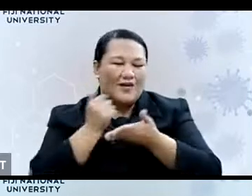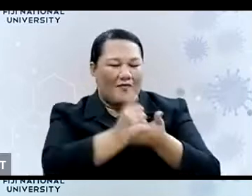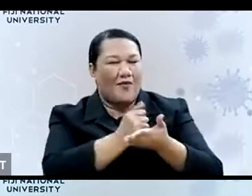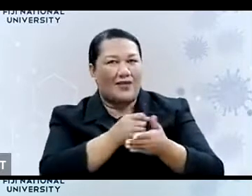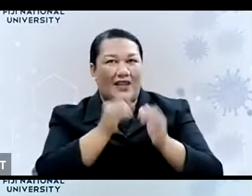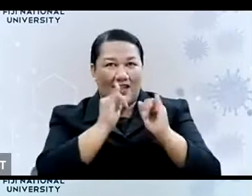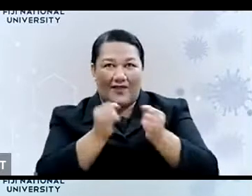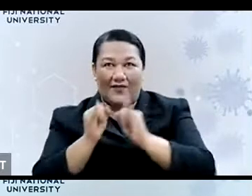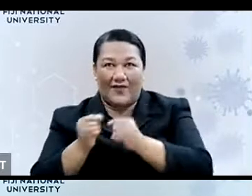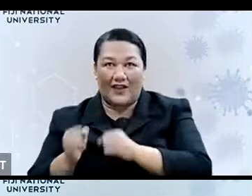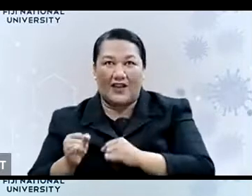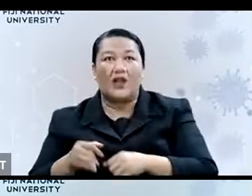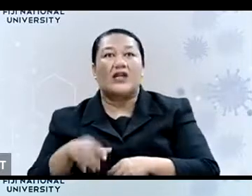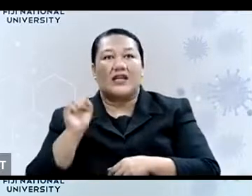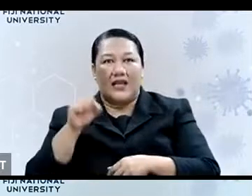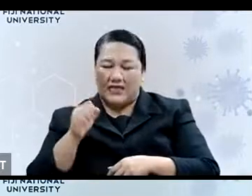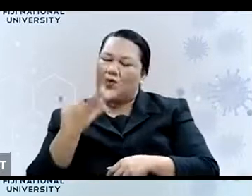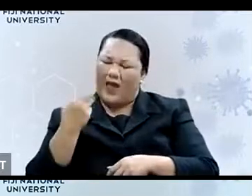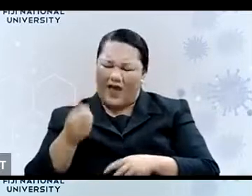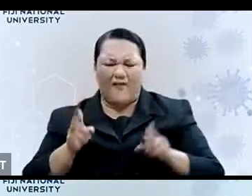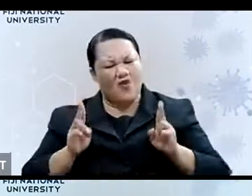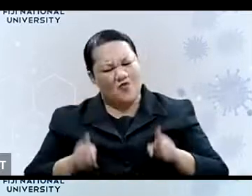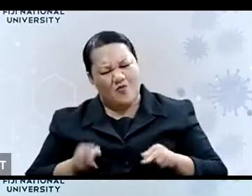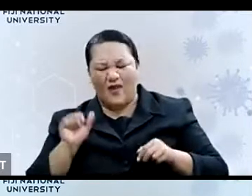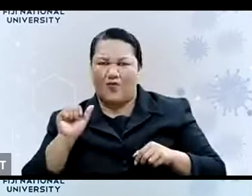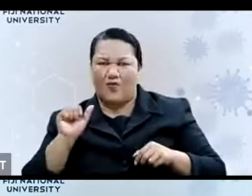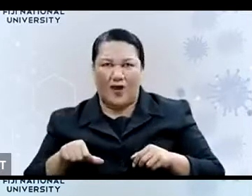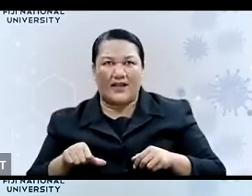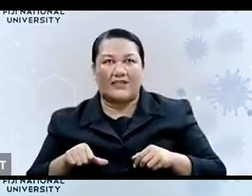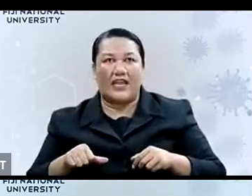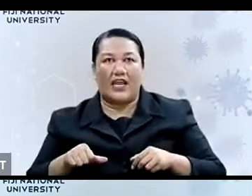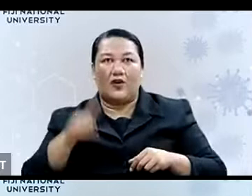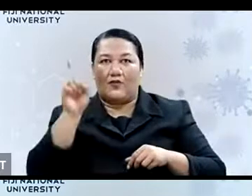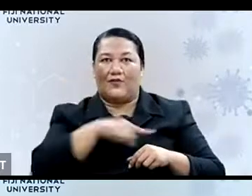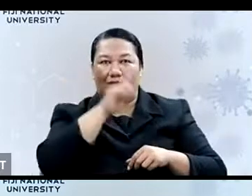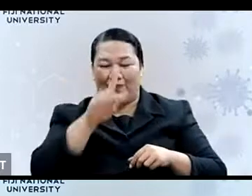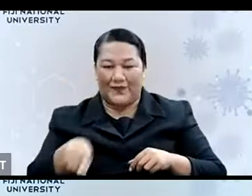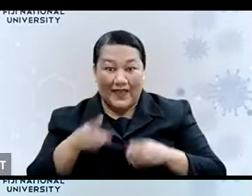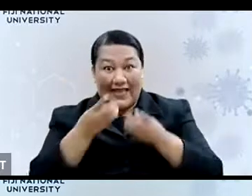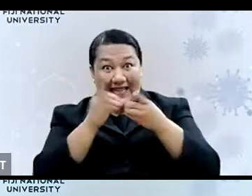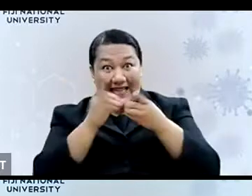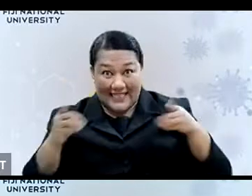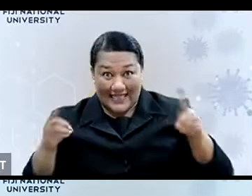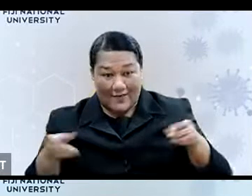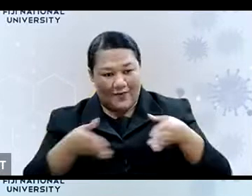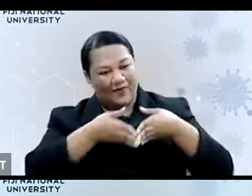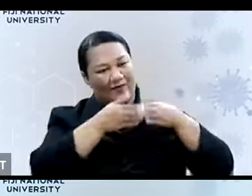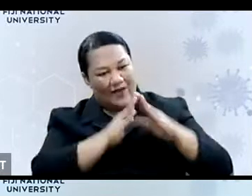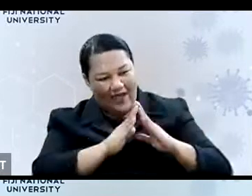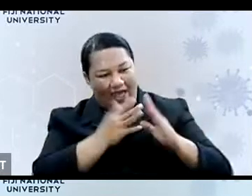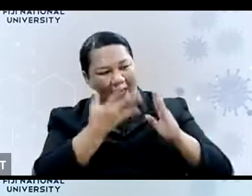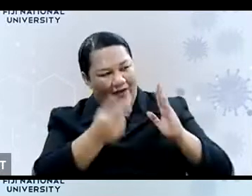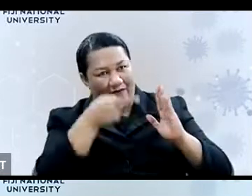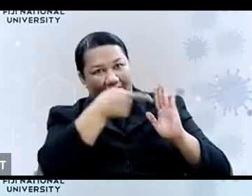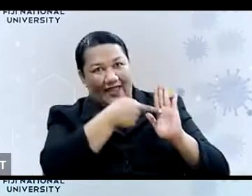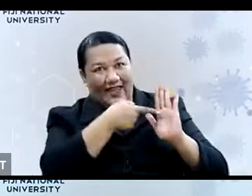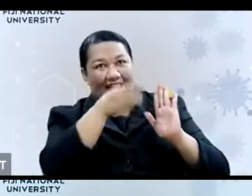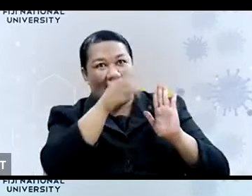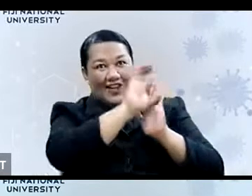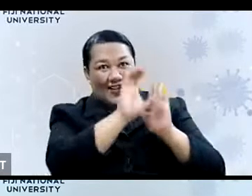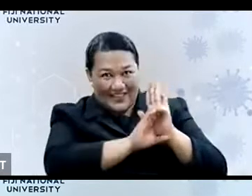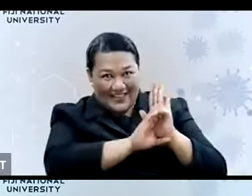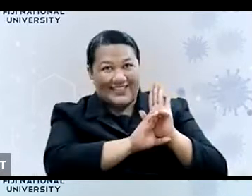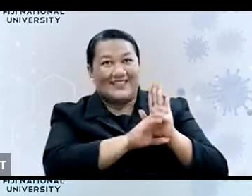the Human Rights and Anti-Discrimination Commission that is set up by the Constitution. And